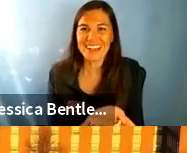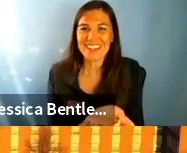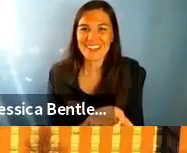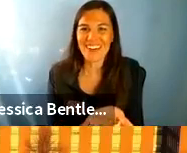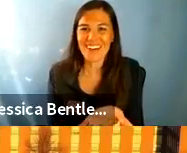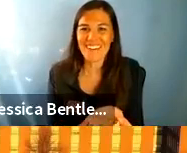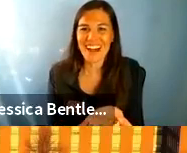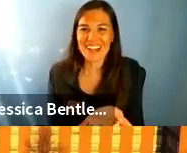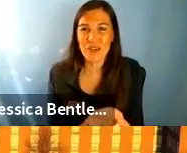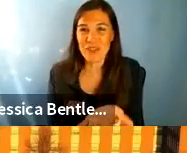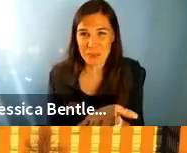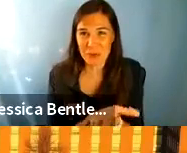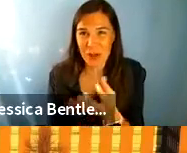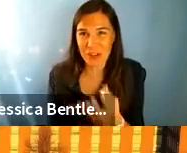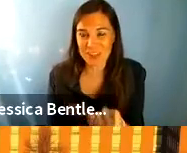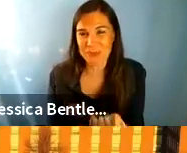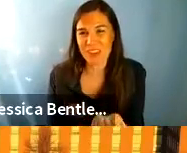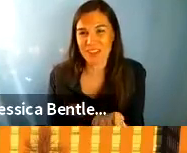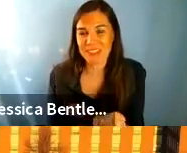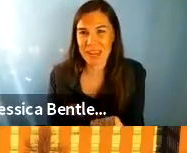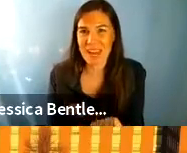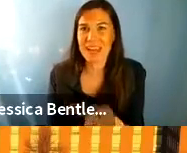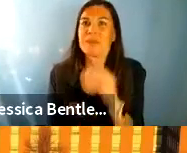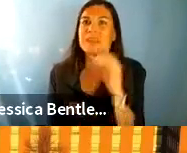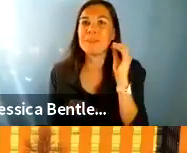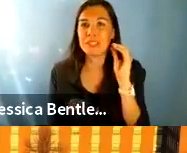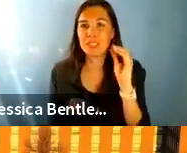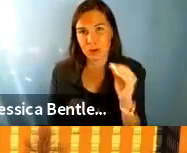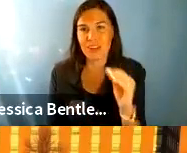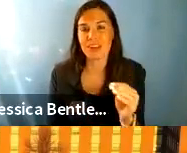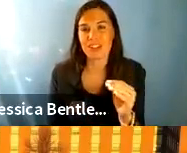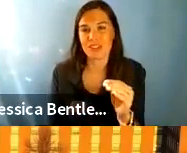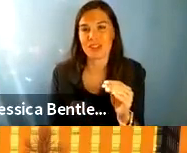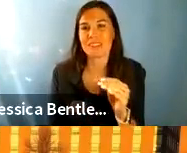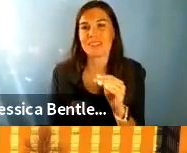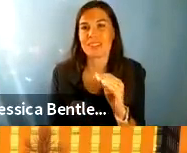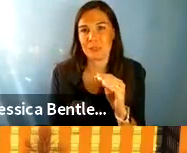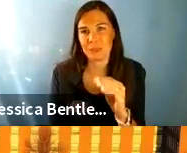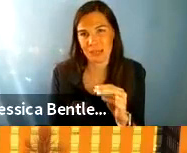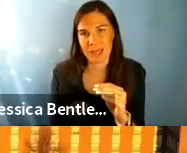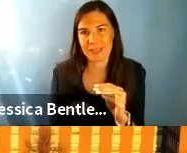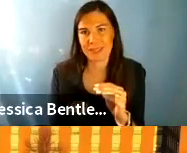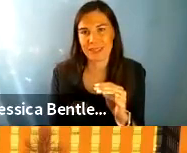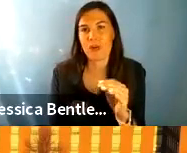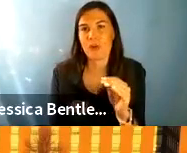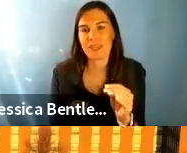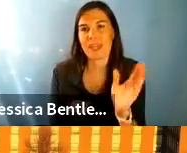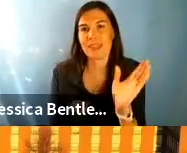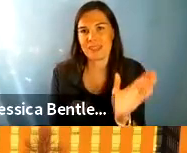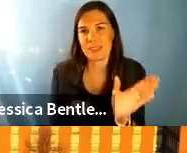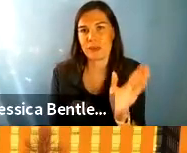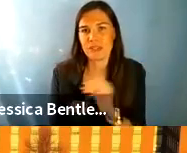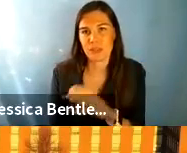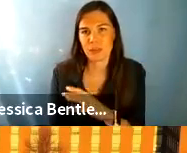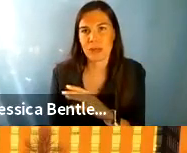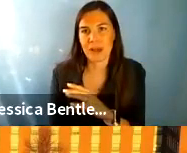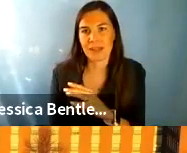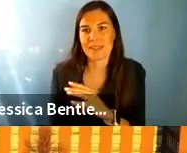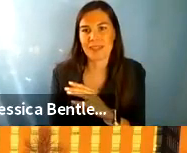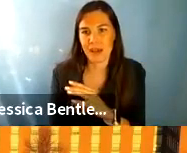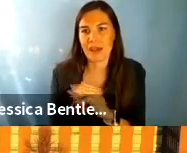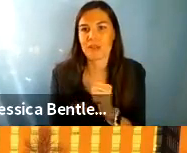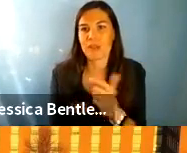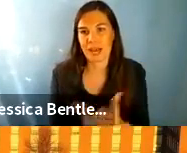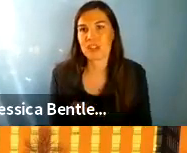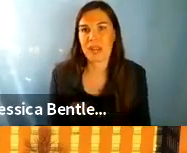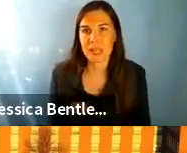yesterday. So I don't remember all the numbers off the top of my head, but the majority of our students get placed within 0 to 3